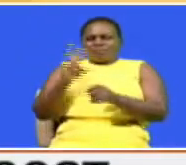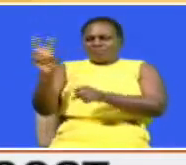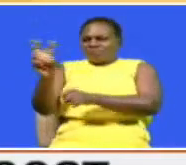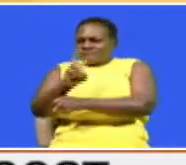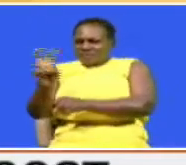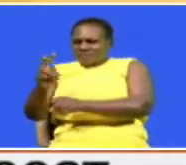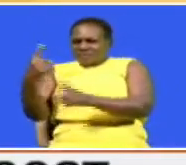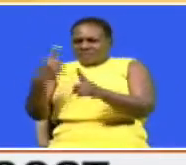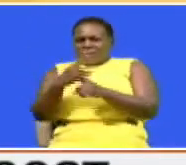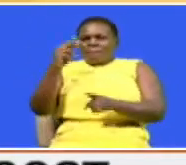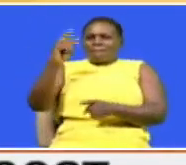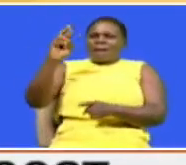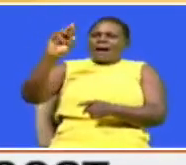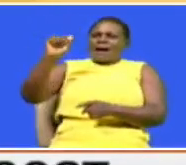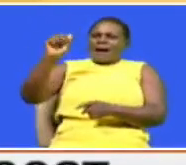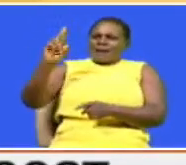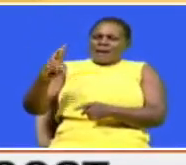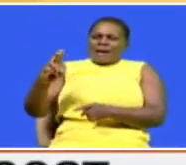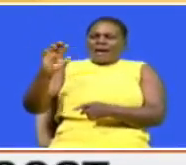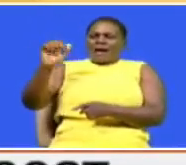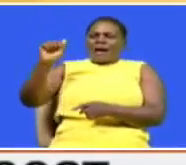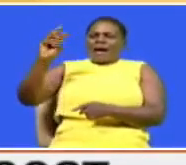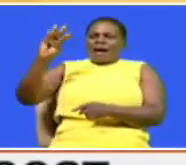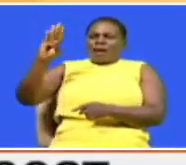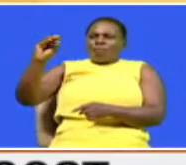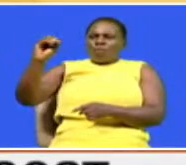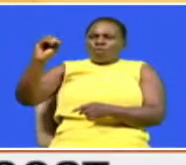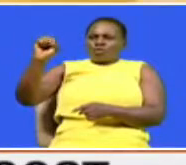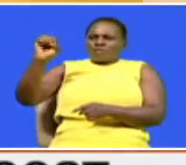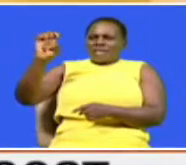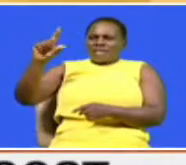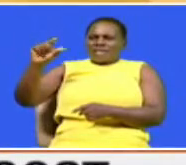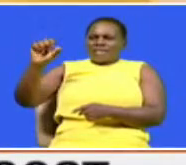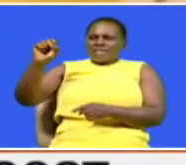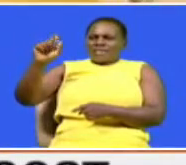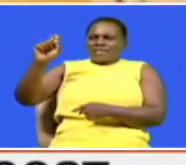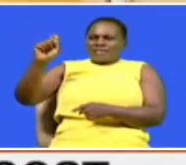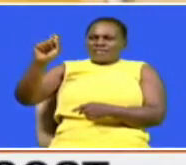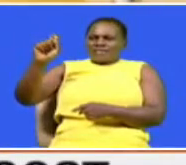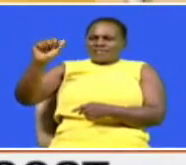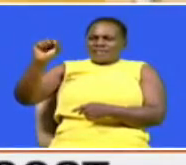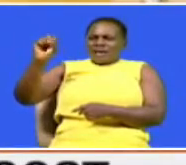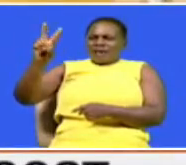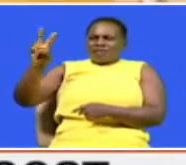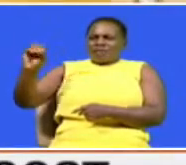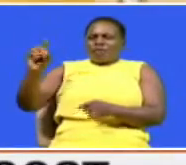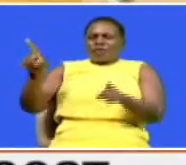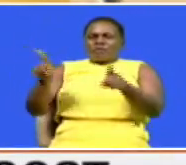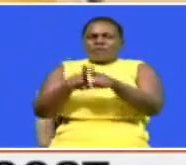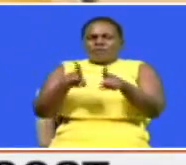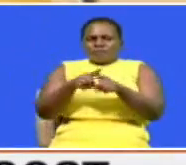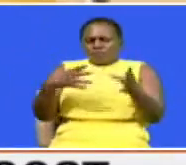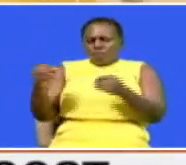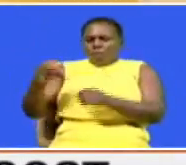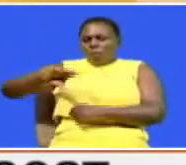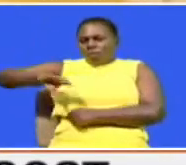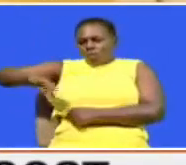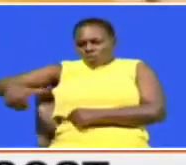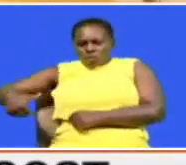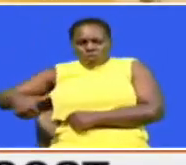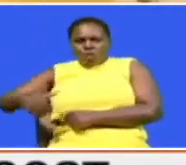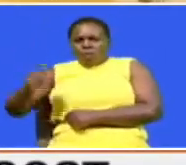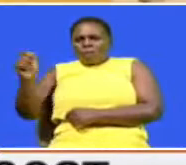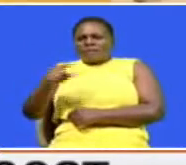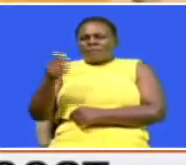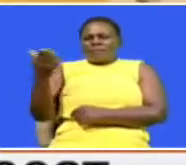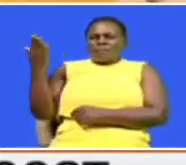tomorrow. Go see Amboseli, Tsavo East and West. And we're excited to be in Kenya. We were in Morocco a couple months